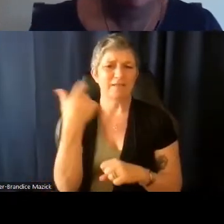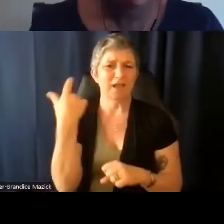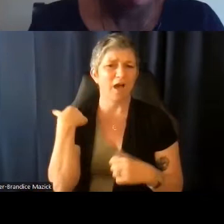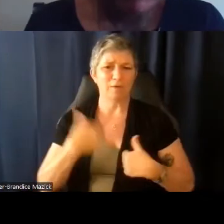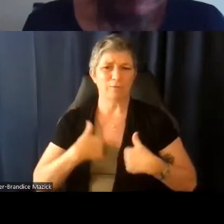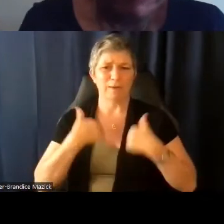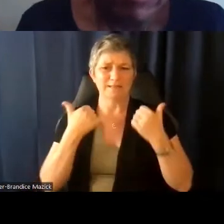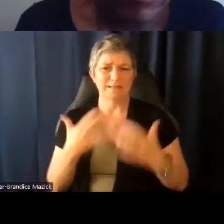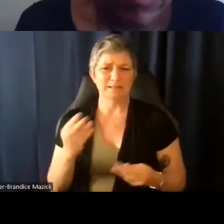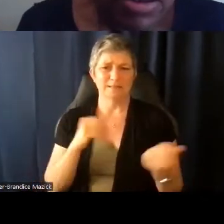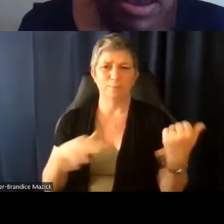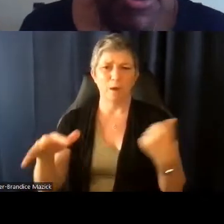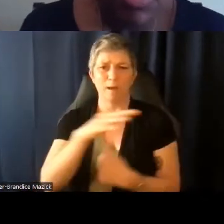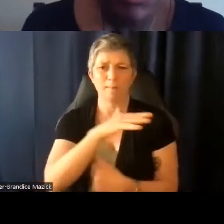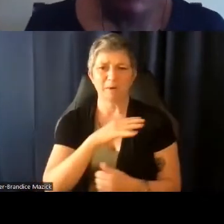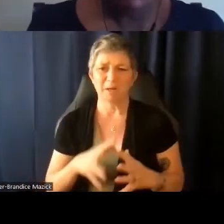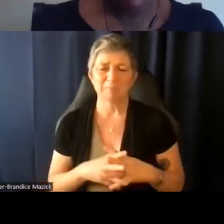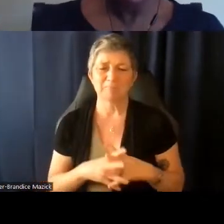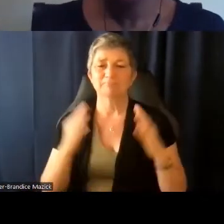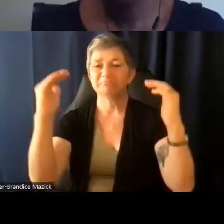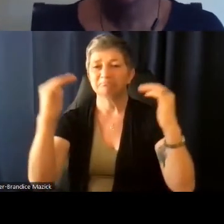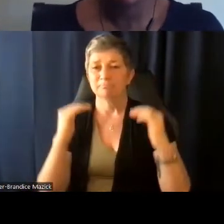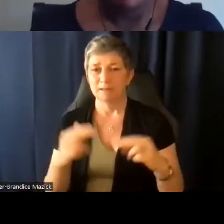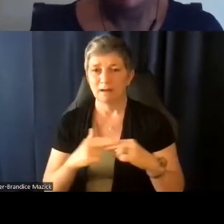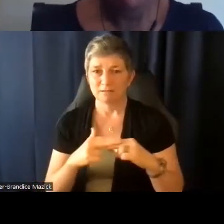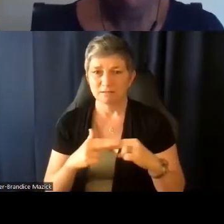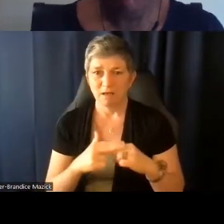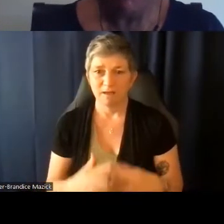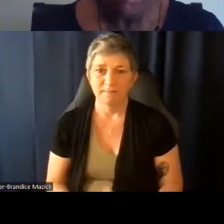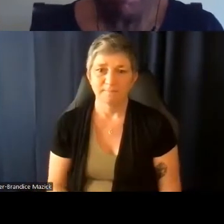property. Next slide, please.